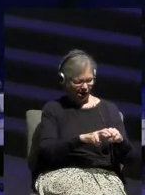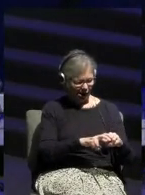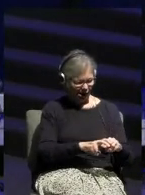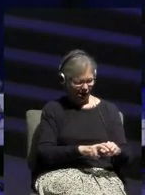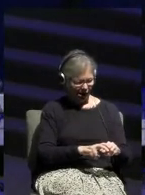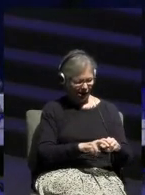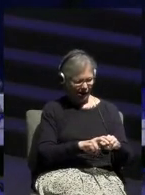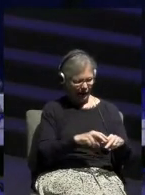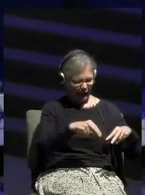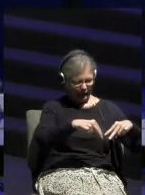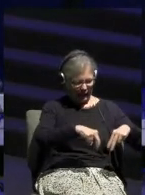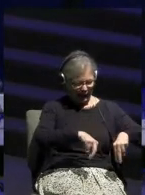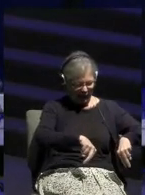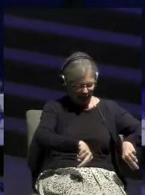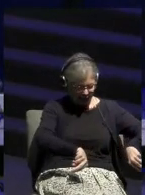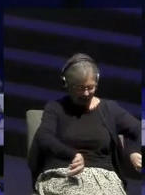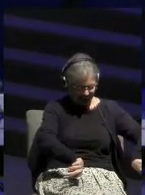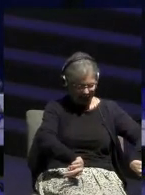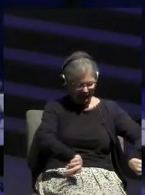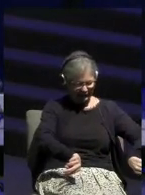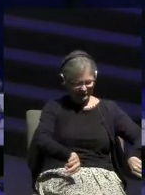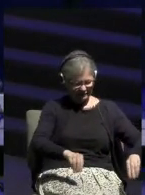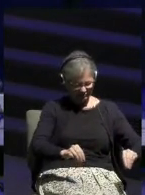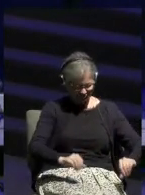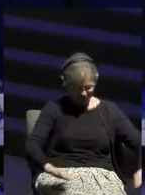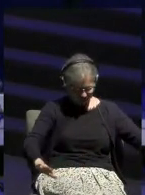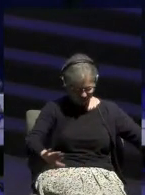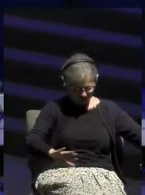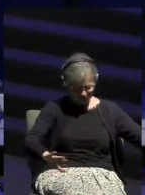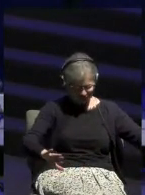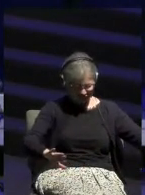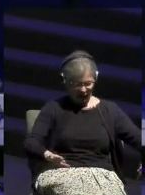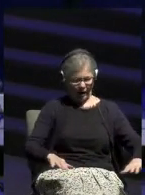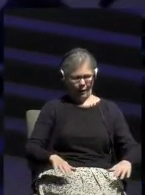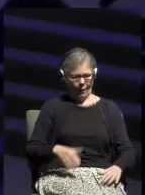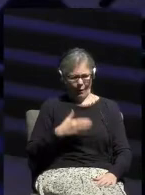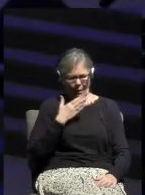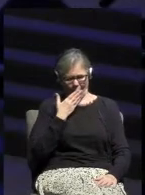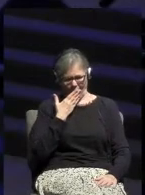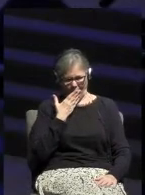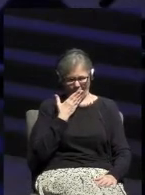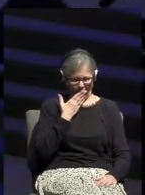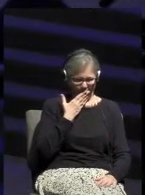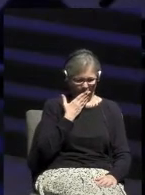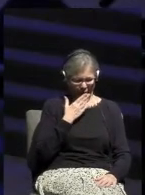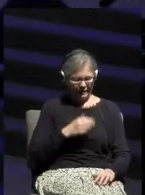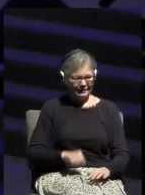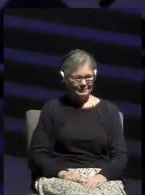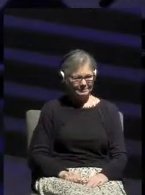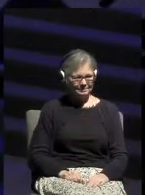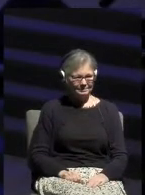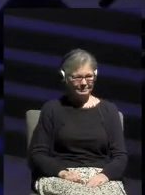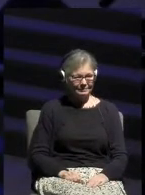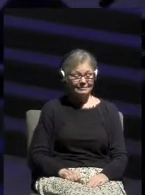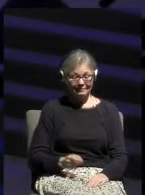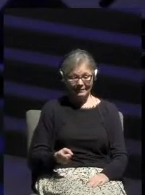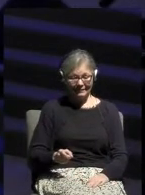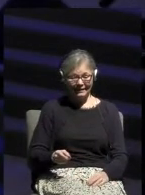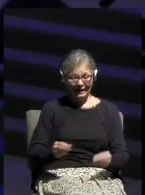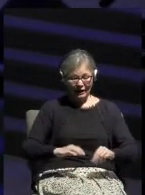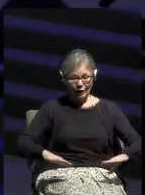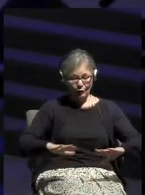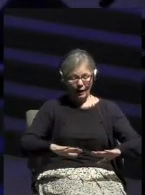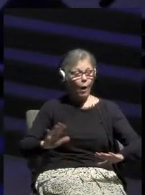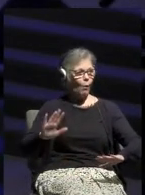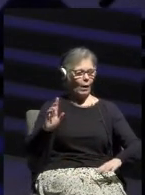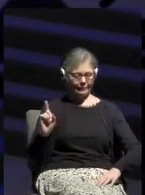Man, why? Look at that. Oh, my goodness. Ah. And it wasn't until he got on the ground that we all